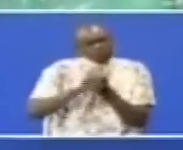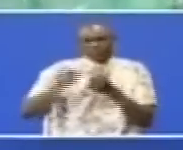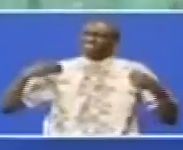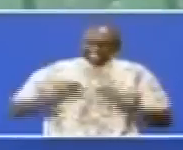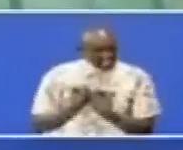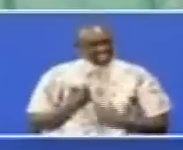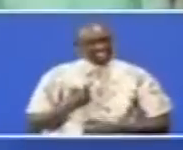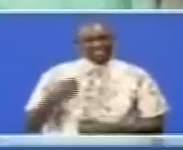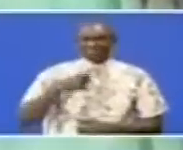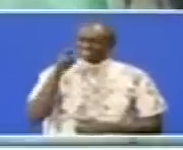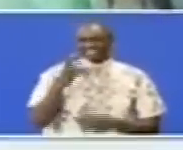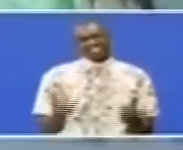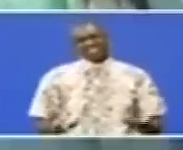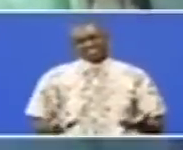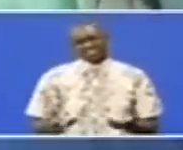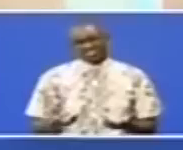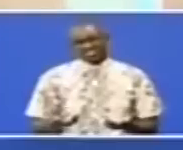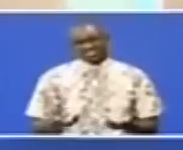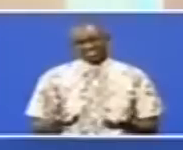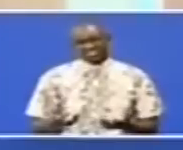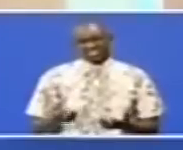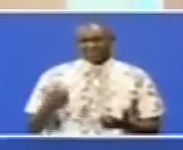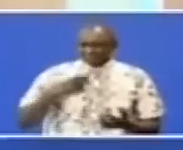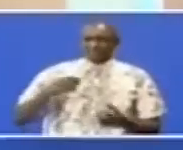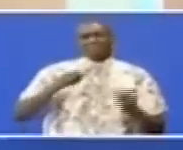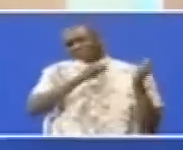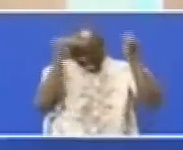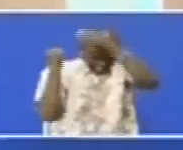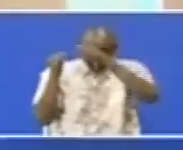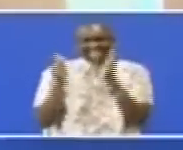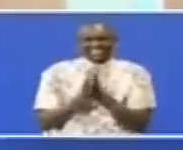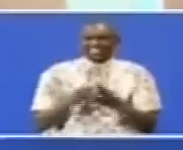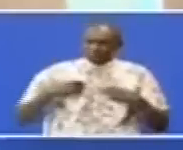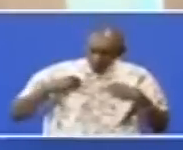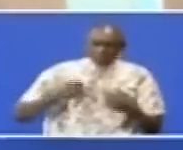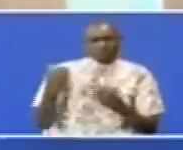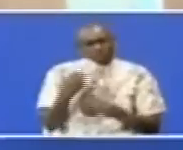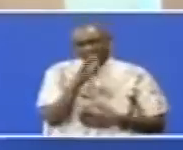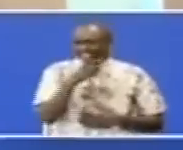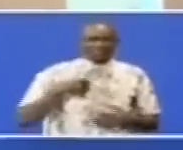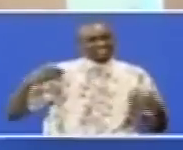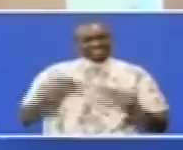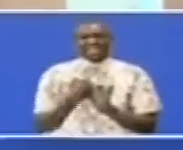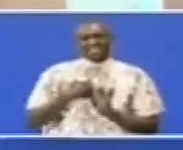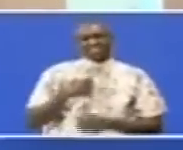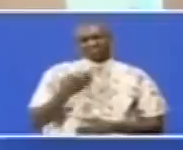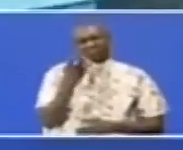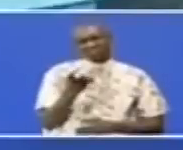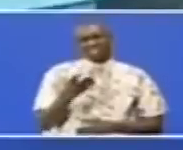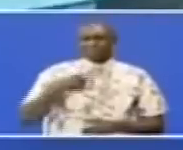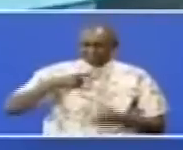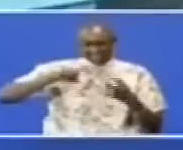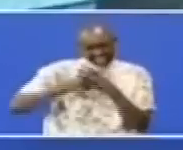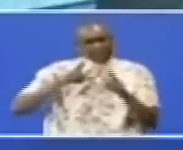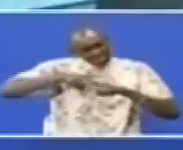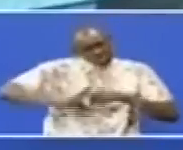Ile katika hali ya kuhipa manguo, I mean blanketi na nguo za mtoto ndio zikan drive sana sana. So hata kutengeneza